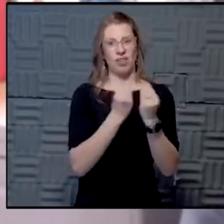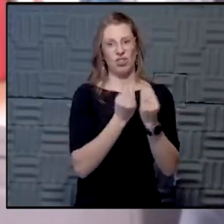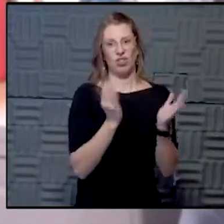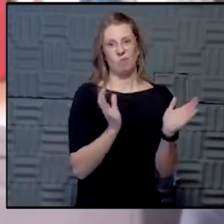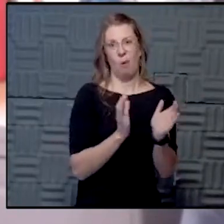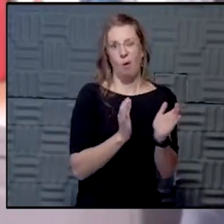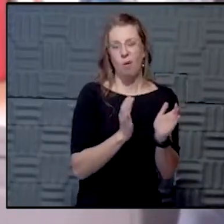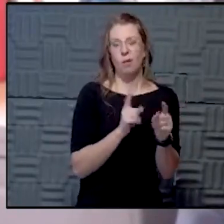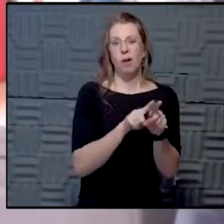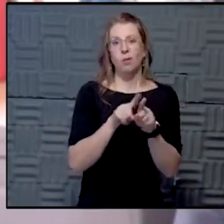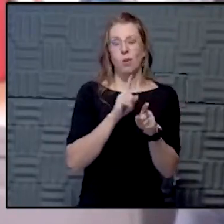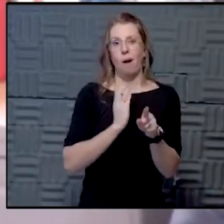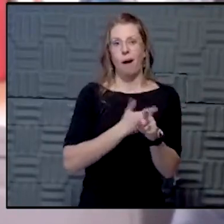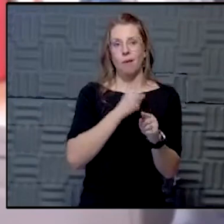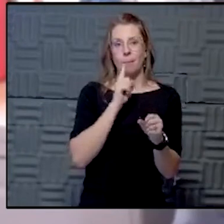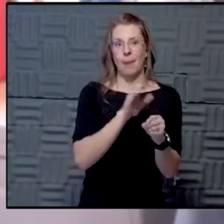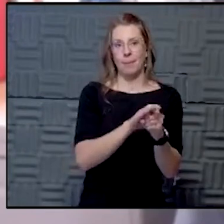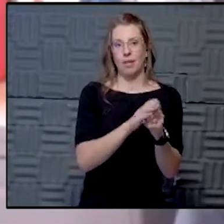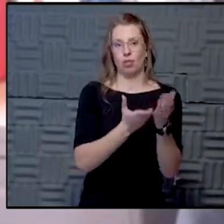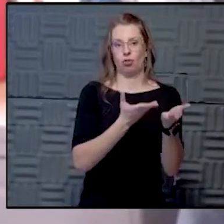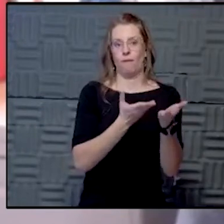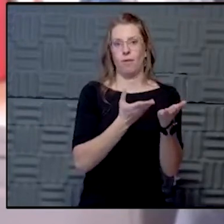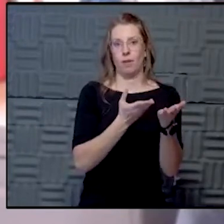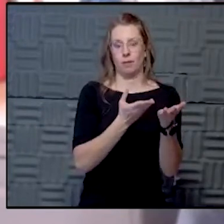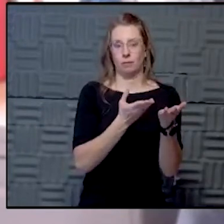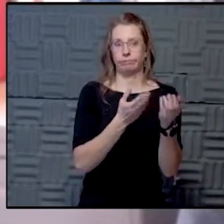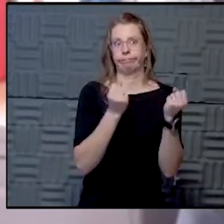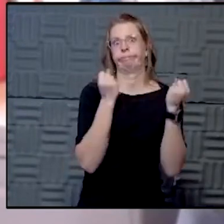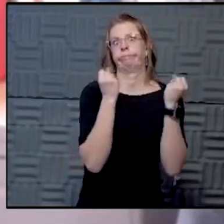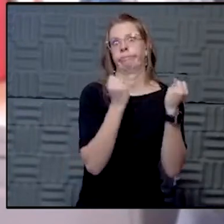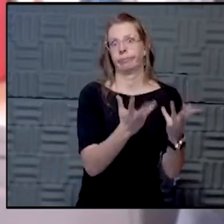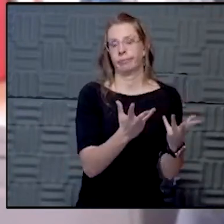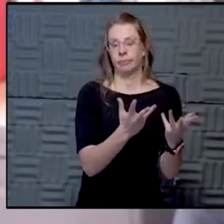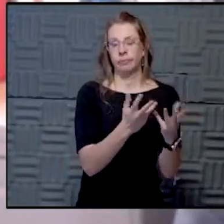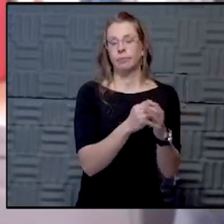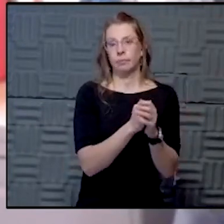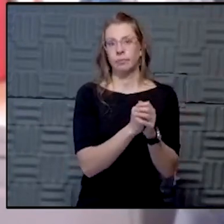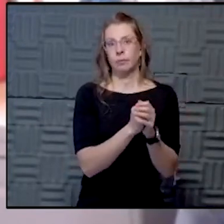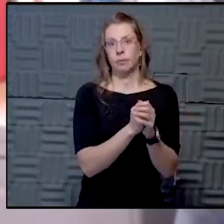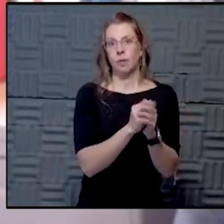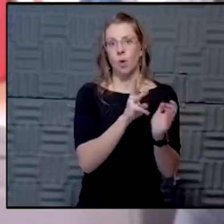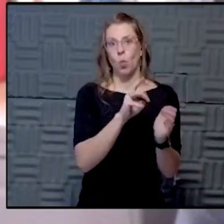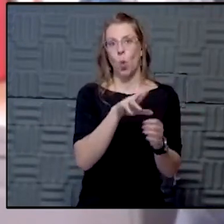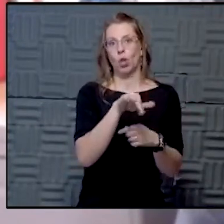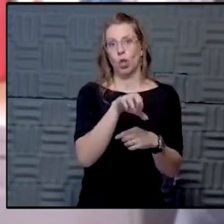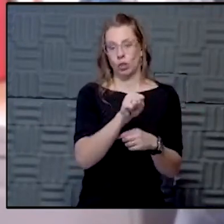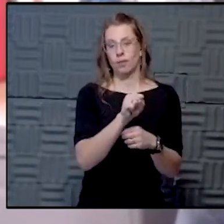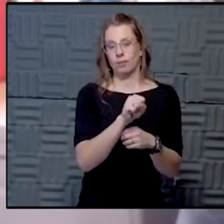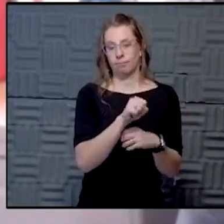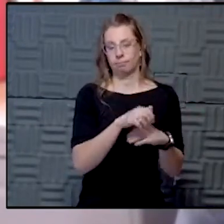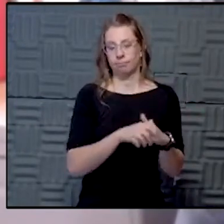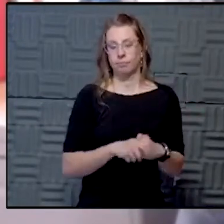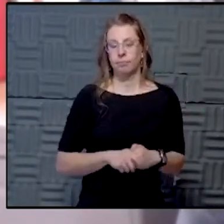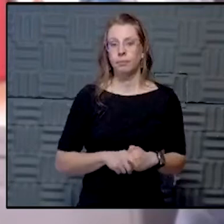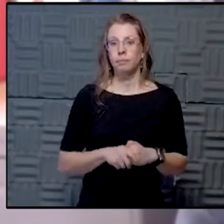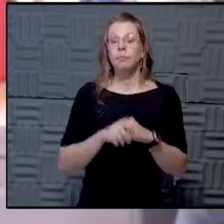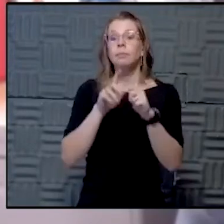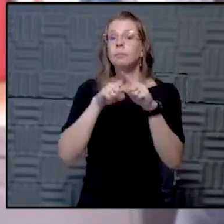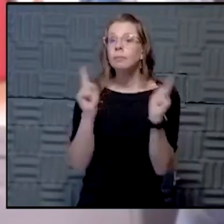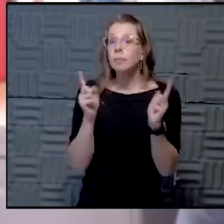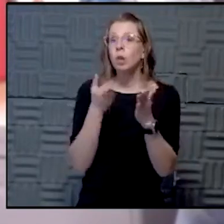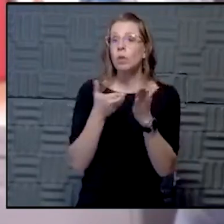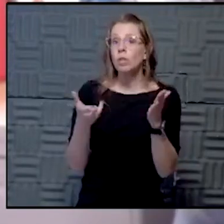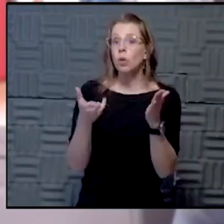our commitment to serving the overwhelming number of warriors themselves. That said, there are resources